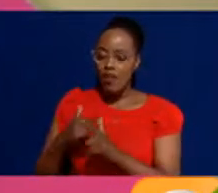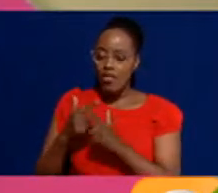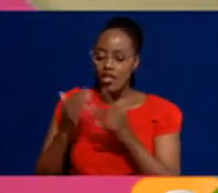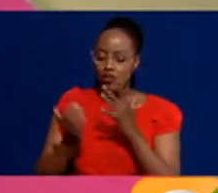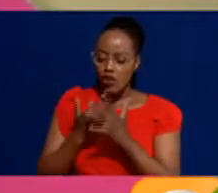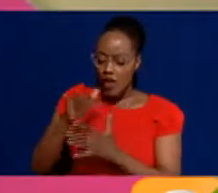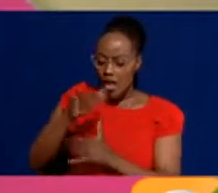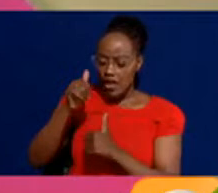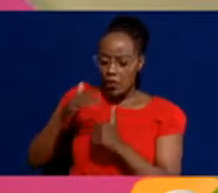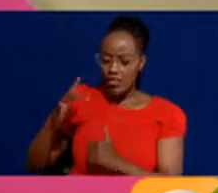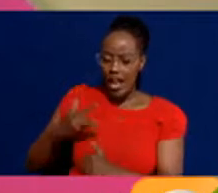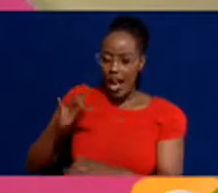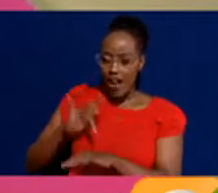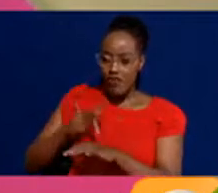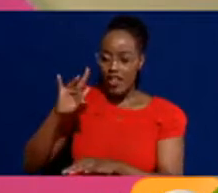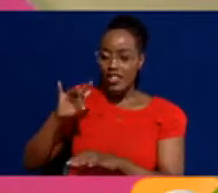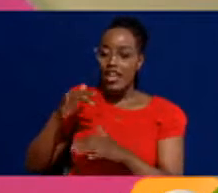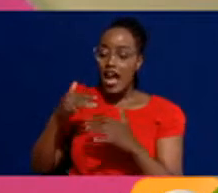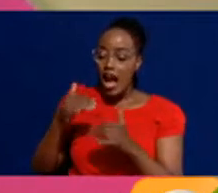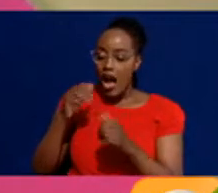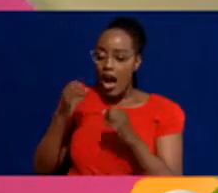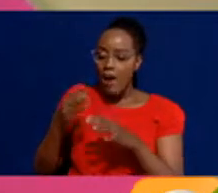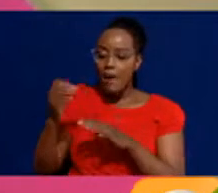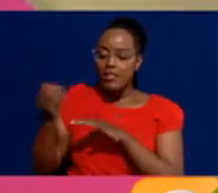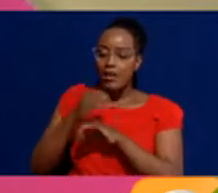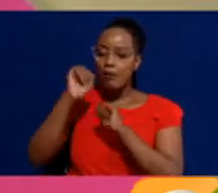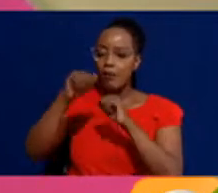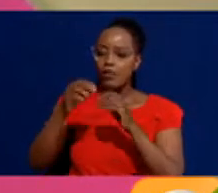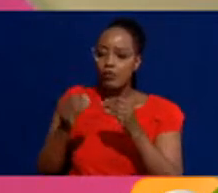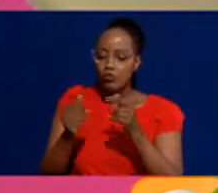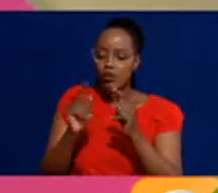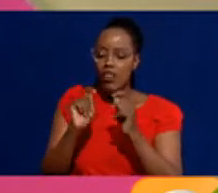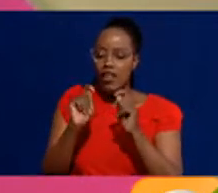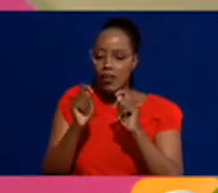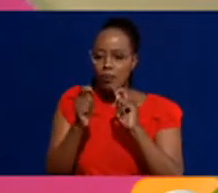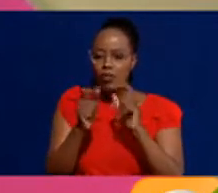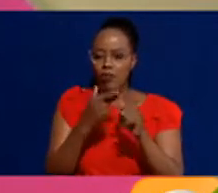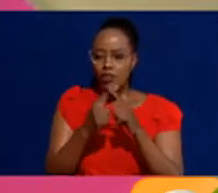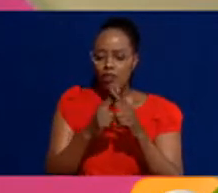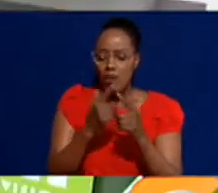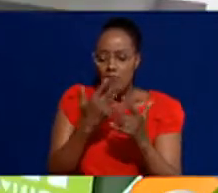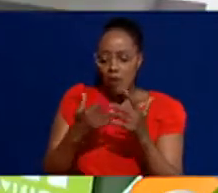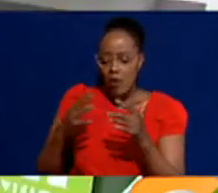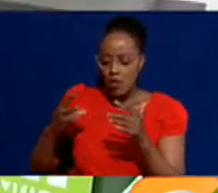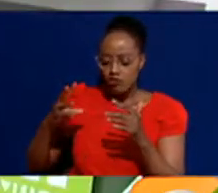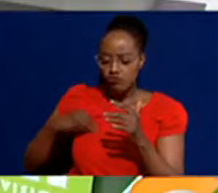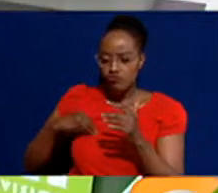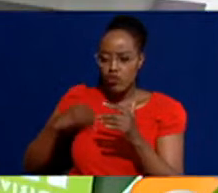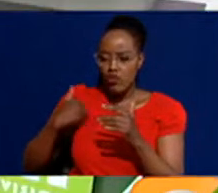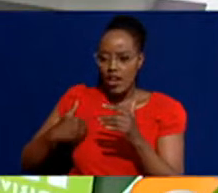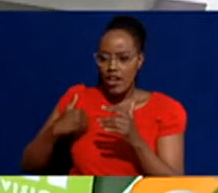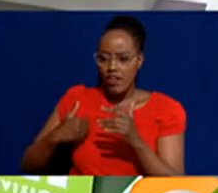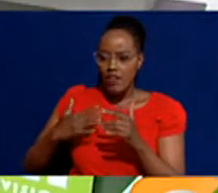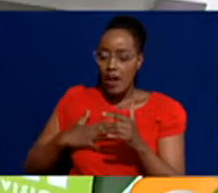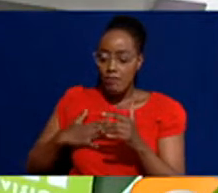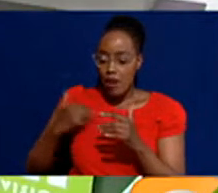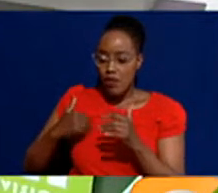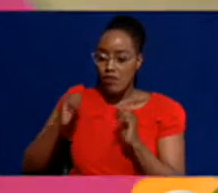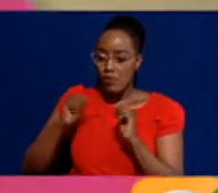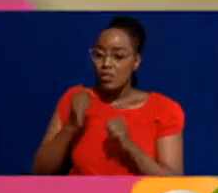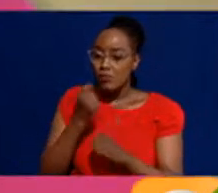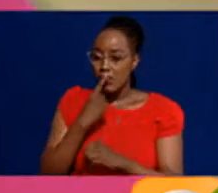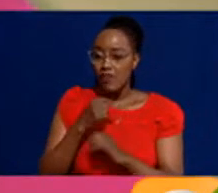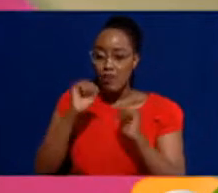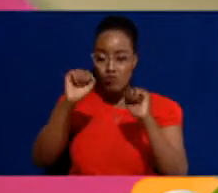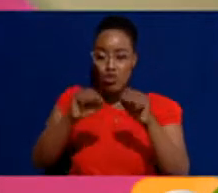that's affected, and depending on how much comes out, you can do a reconstruction with a tissue flap. Mm-hmm. Is breast cancer curable? It is